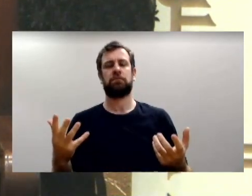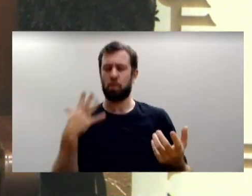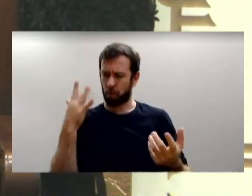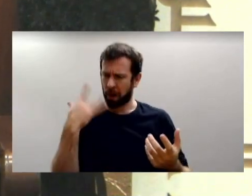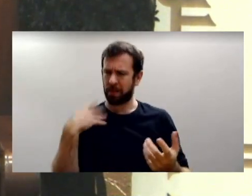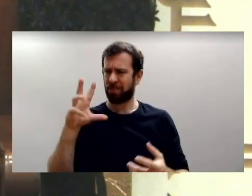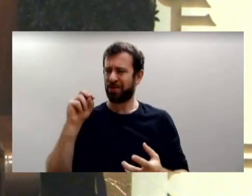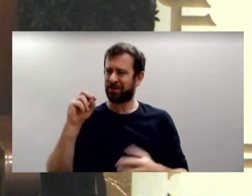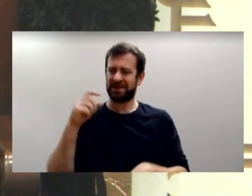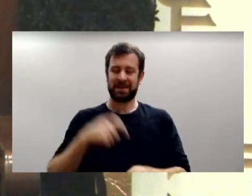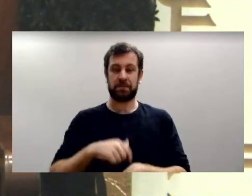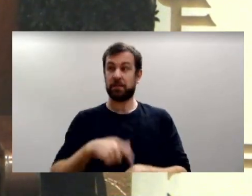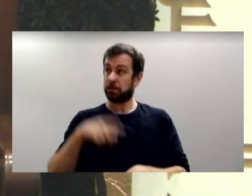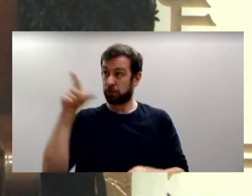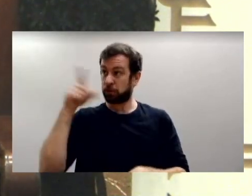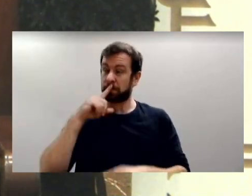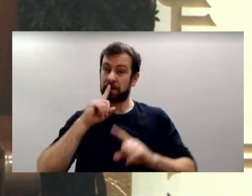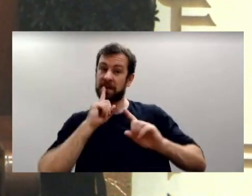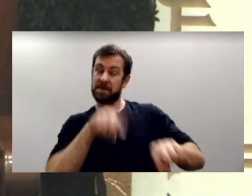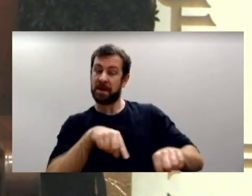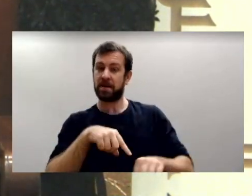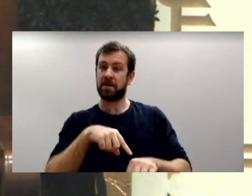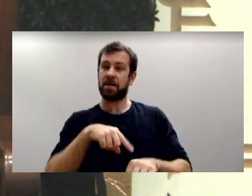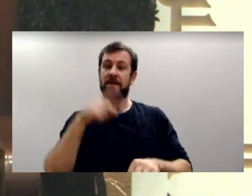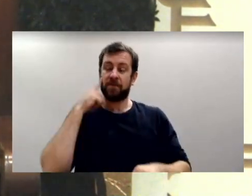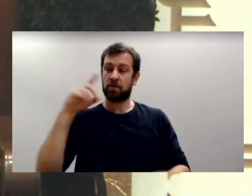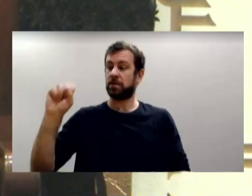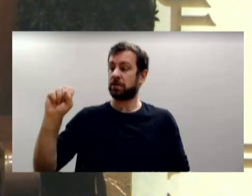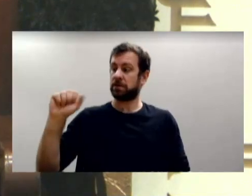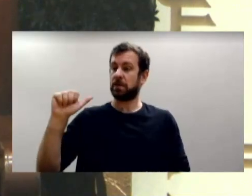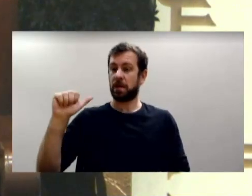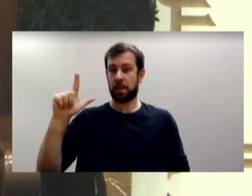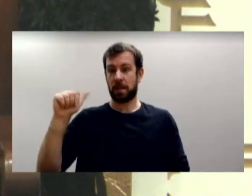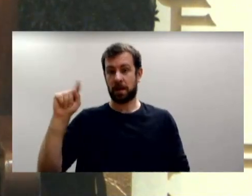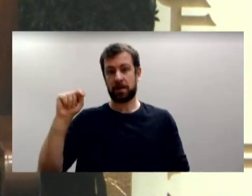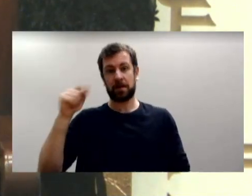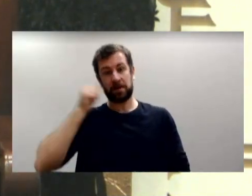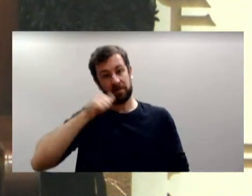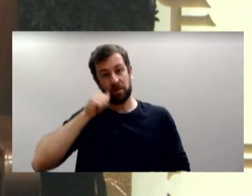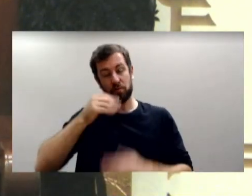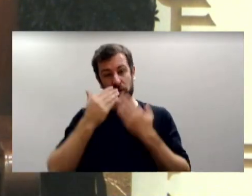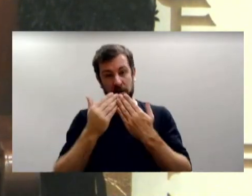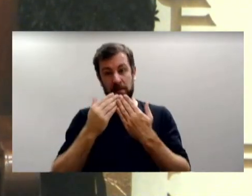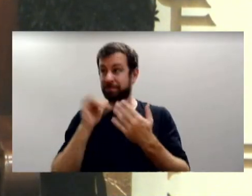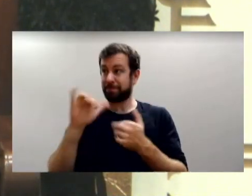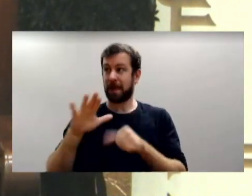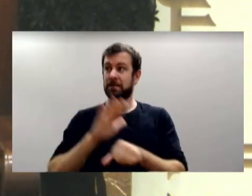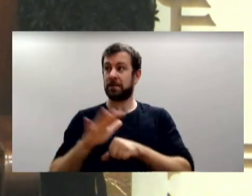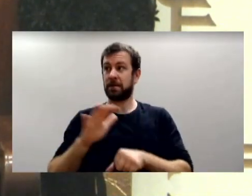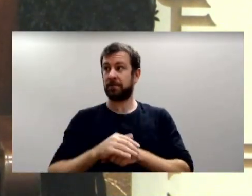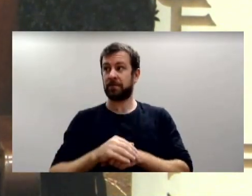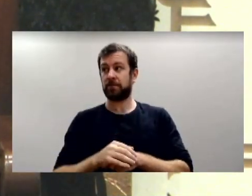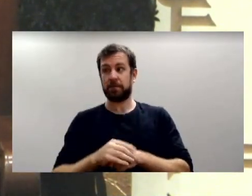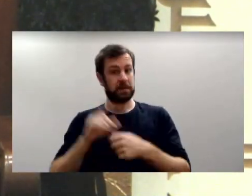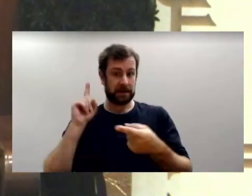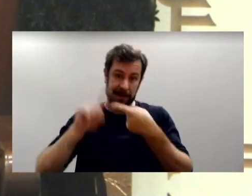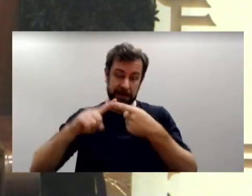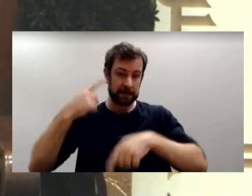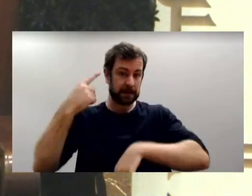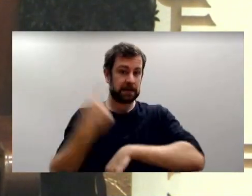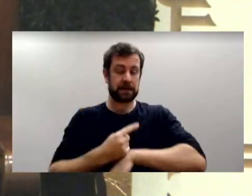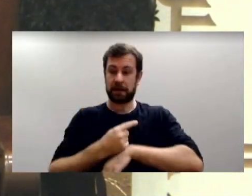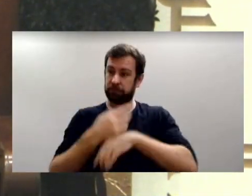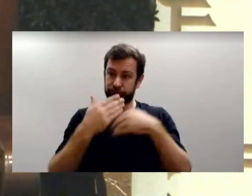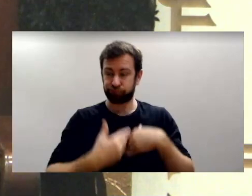You could have commanded us for salat and daily prayers only once, and that would have been enough till the day of Qiyamah.